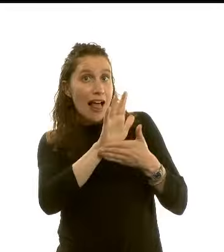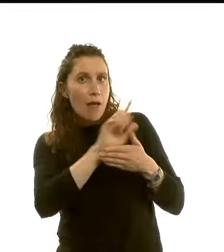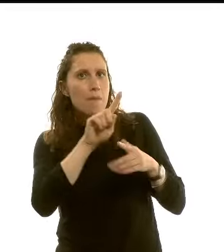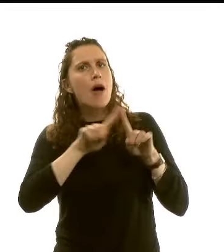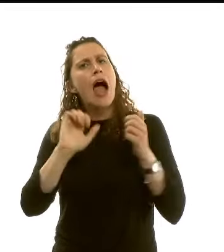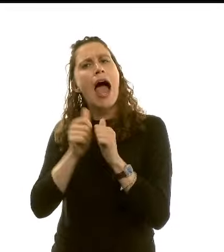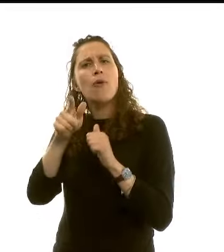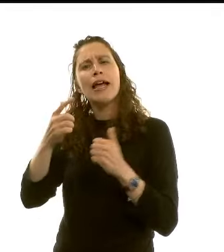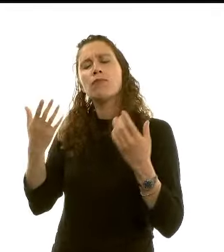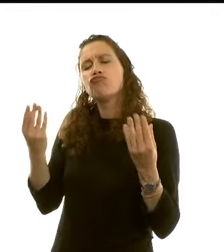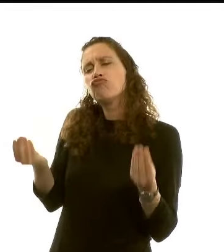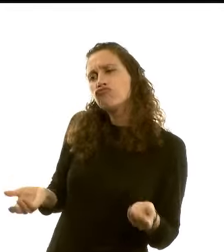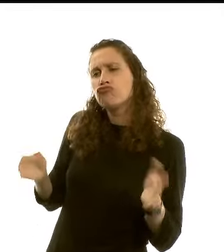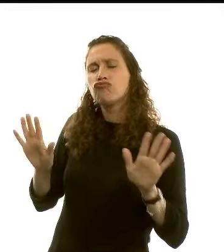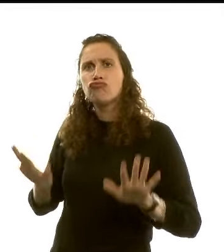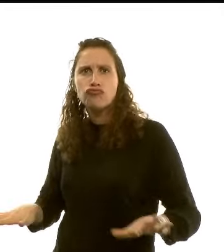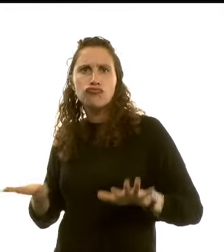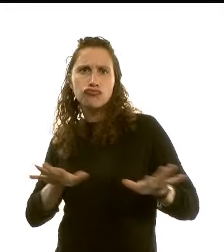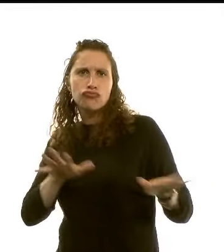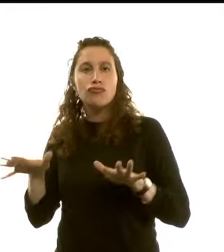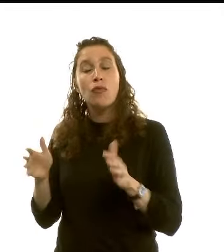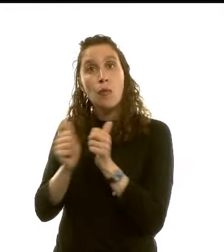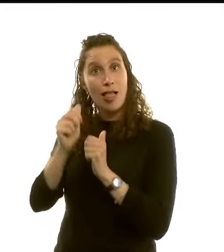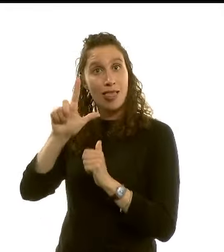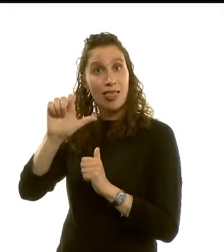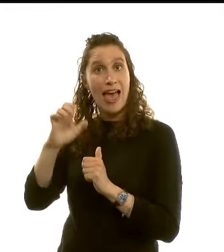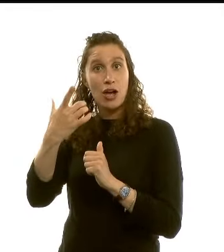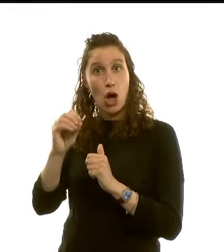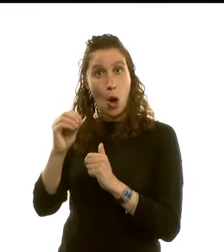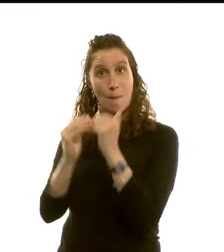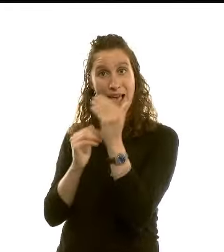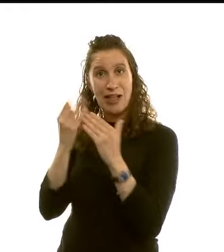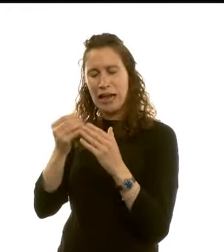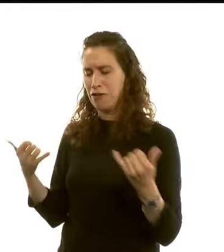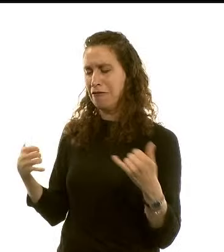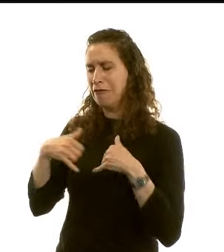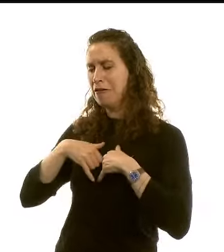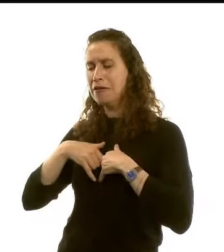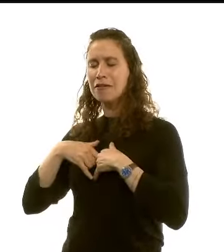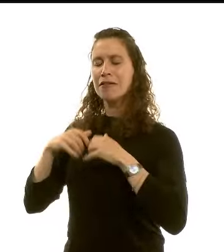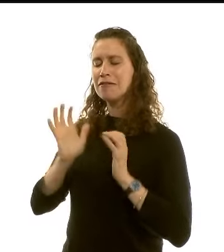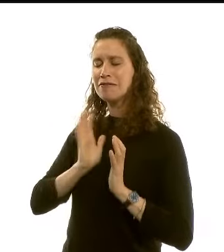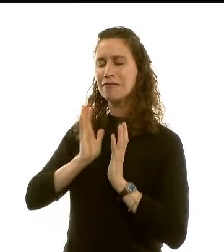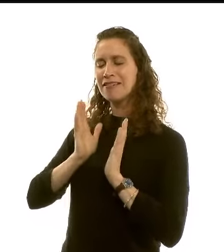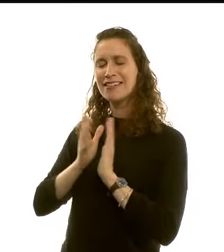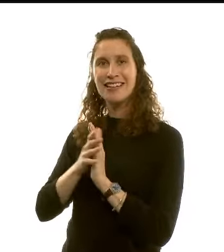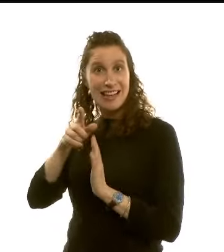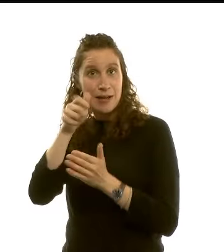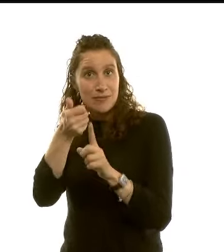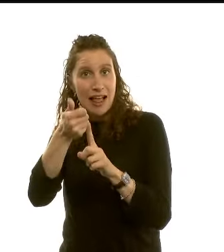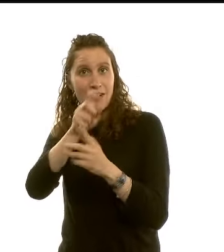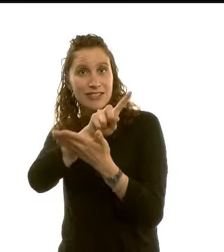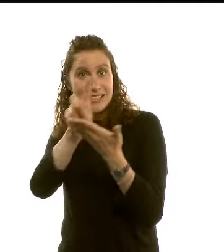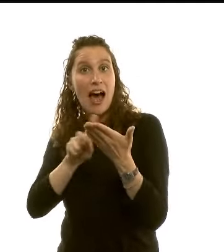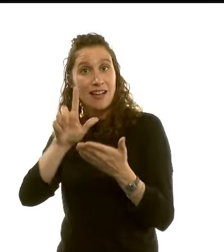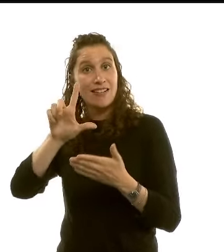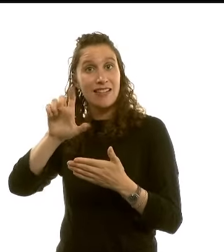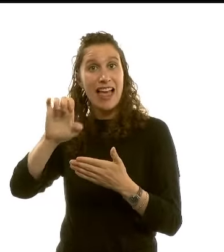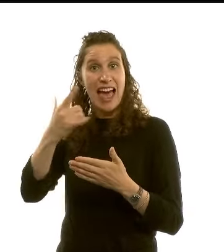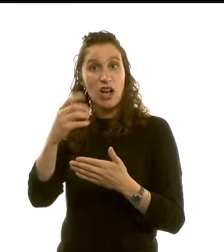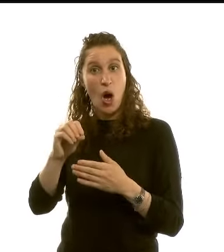undertaking epic LEGO builds and wearing casual sport coats. That's what he does, and he's even designed LEGO sets. That